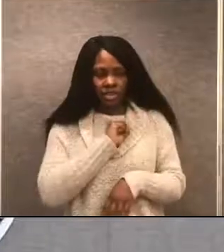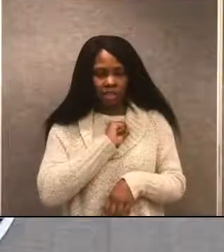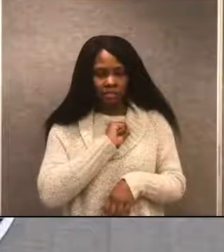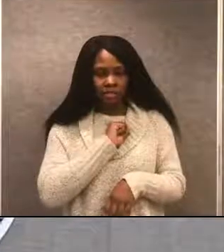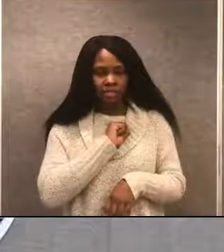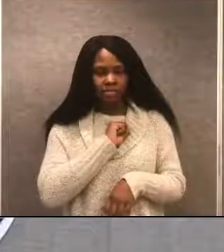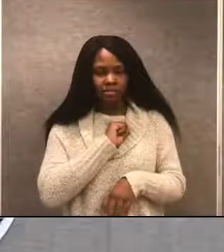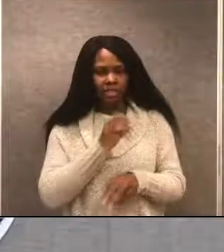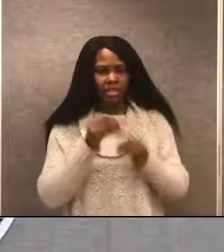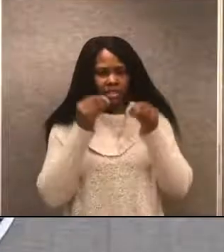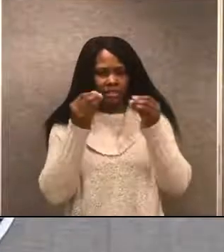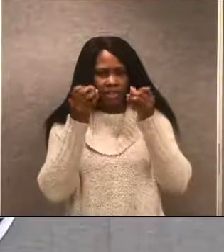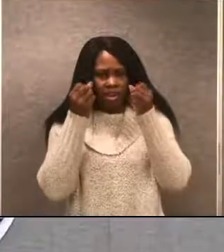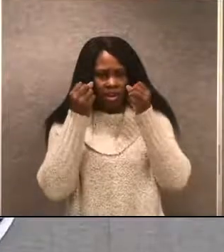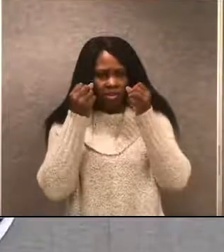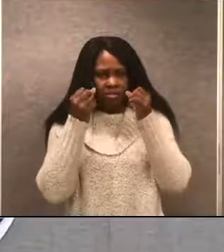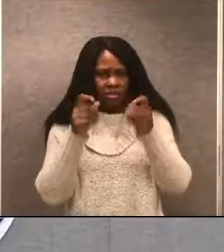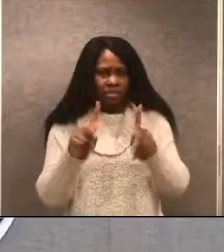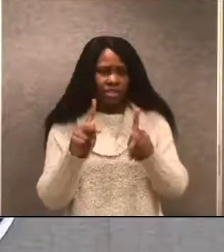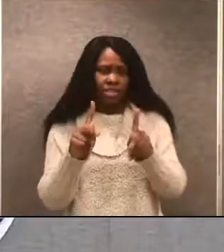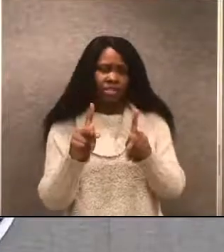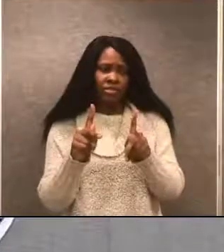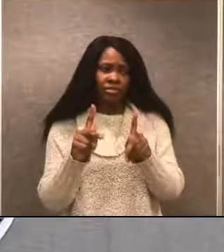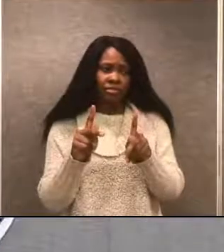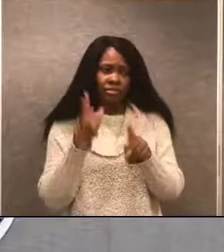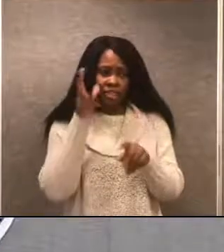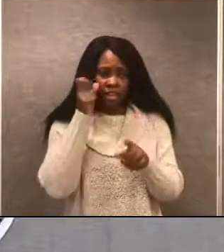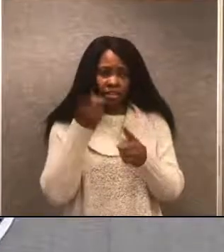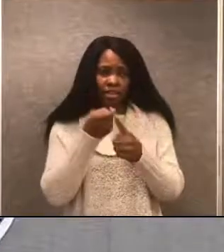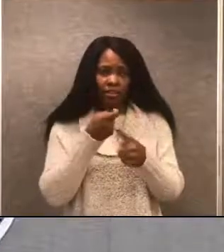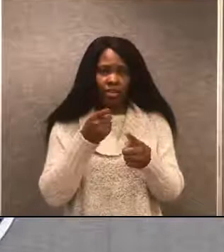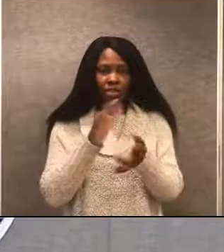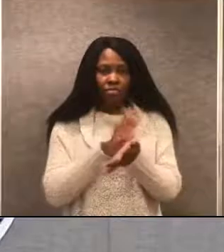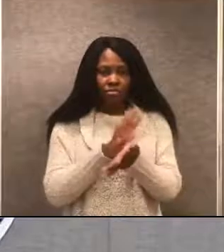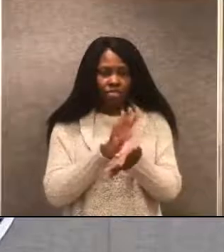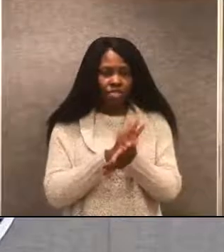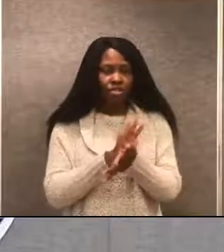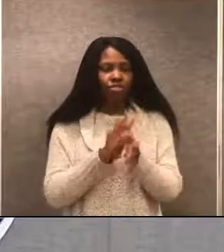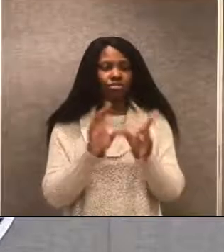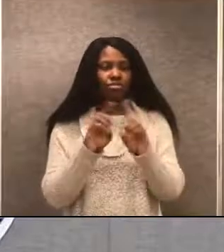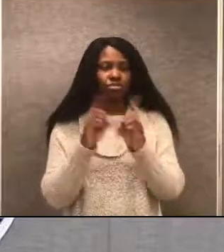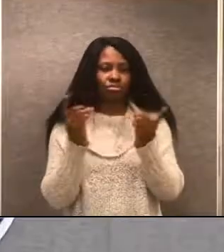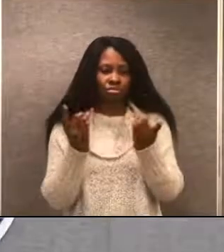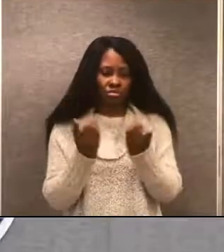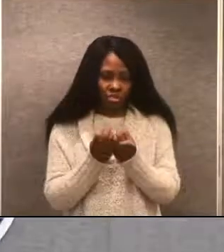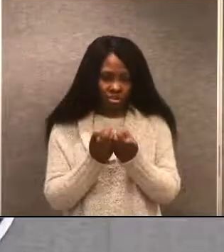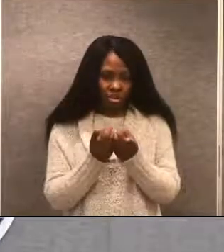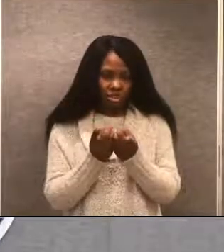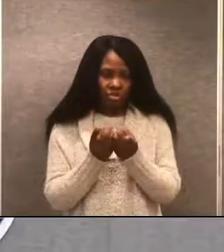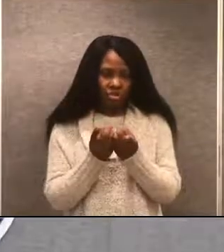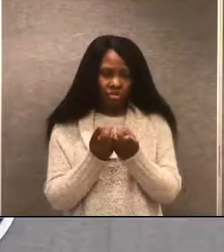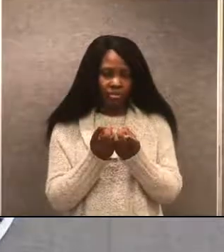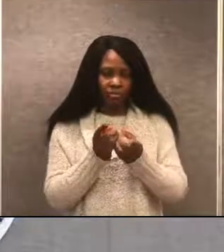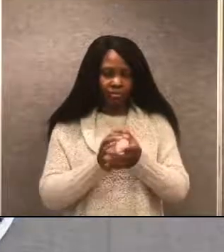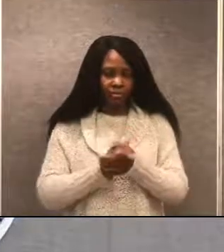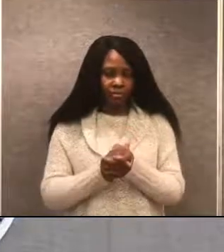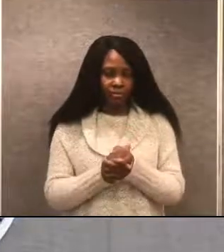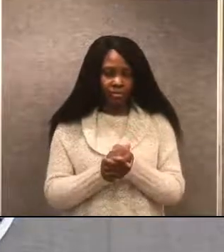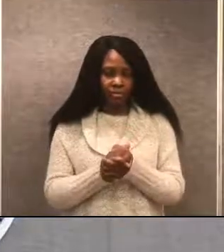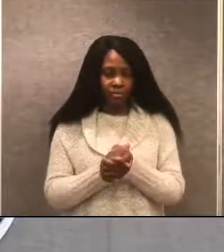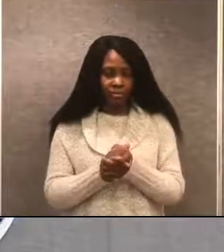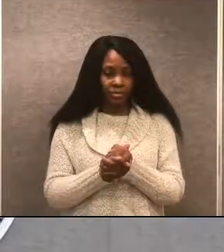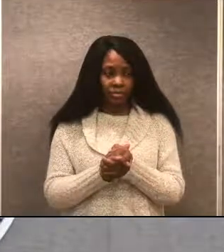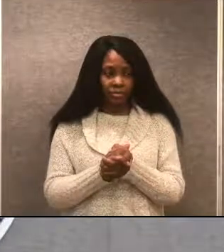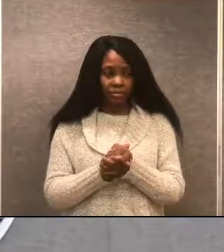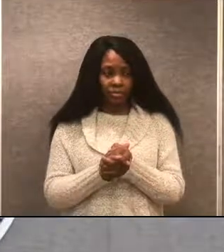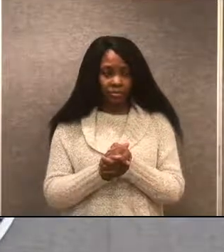your opportunity to hear it directly from our superintendent, our assistant superintendent. I know a lot of you